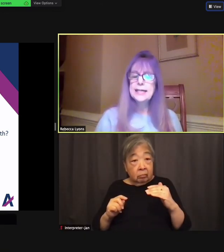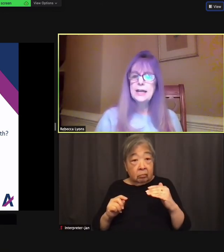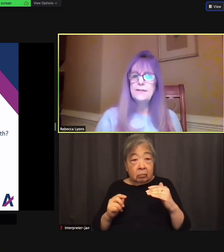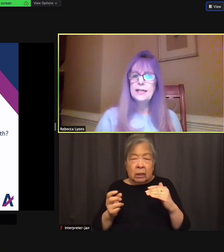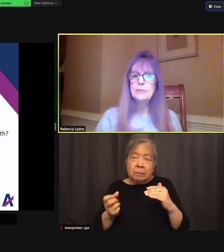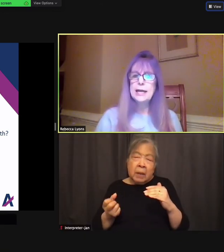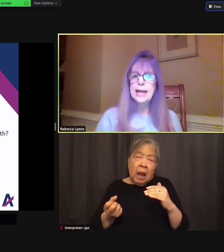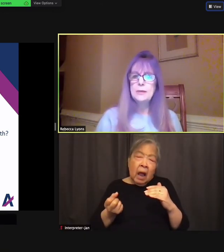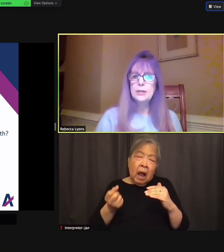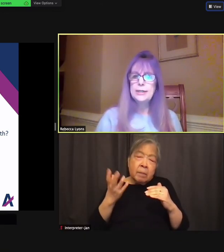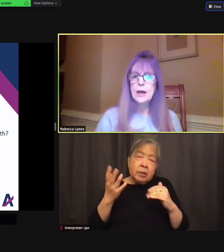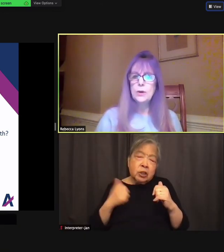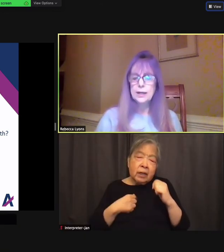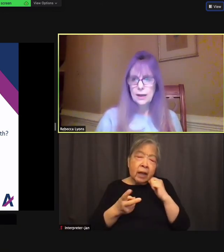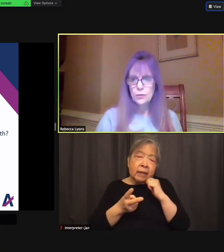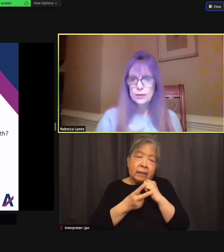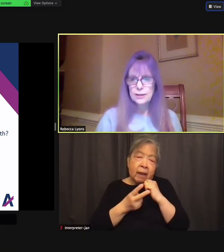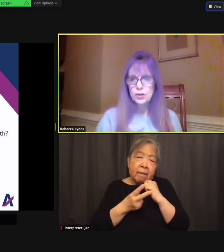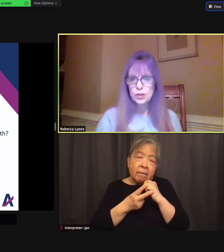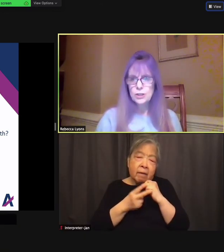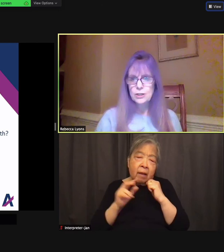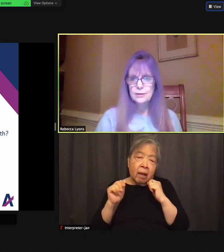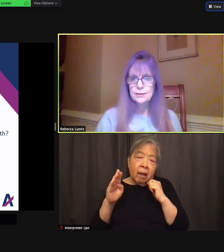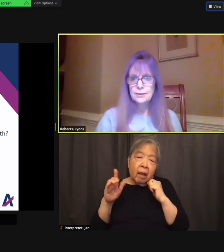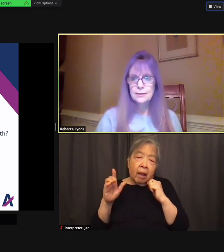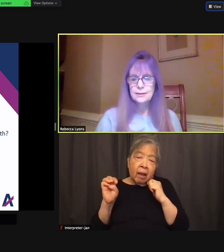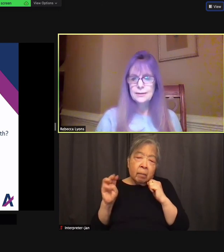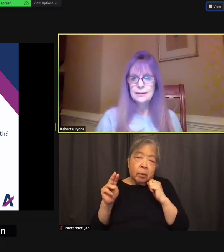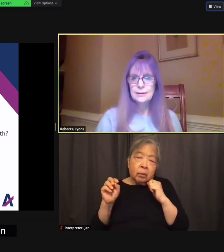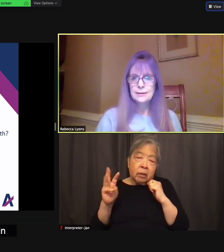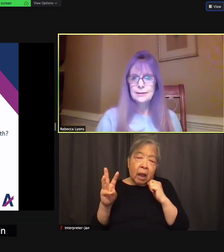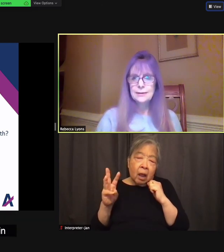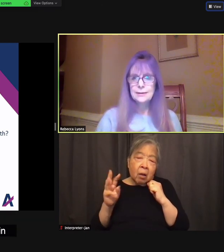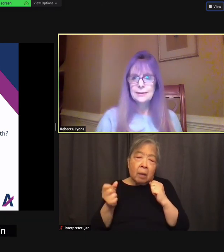I save in my ABLEnow account each year?